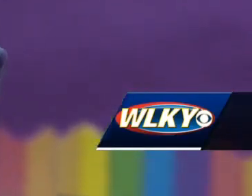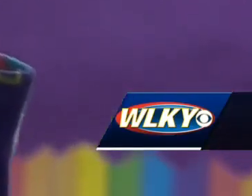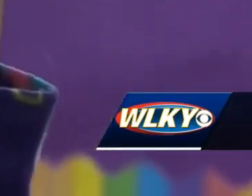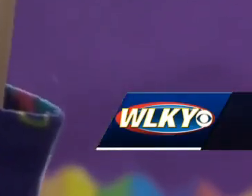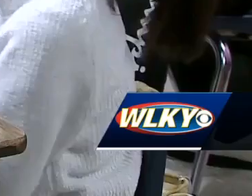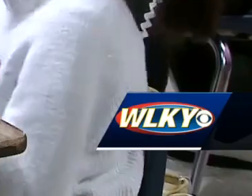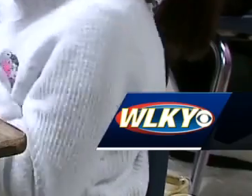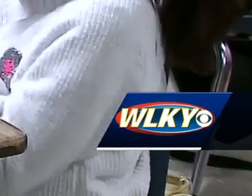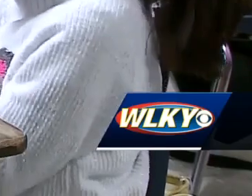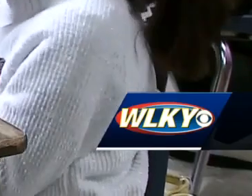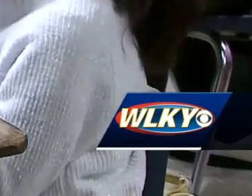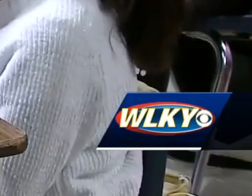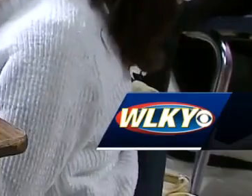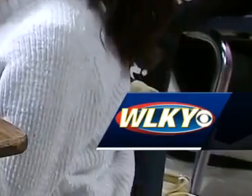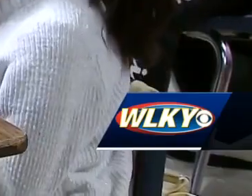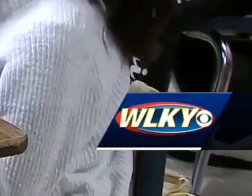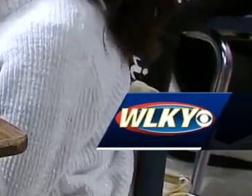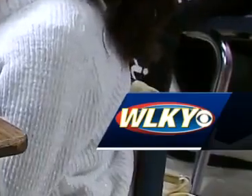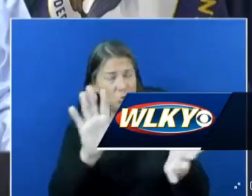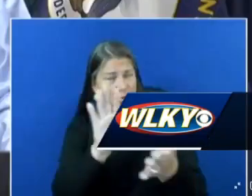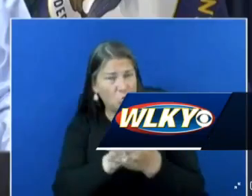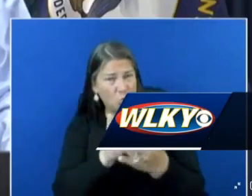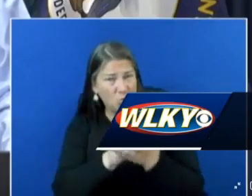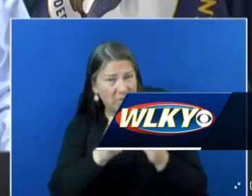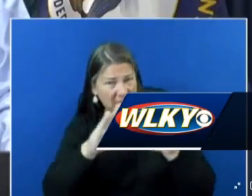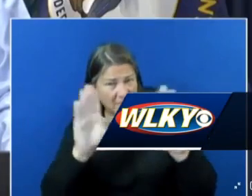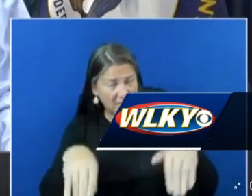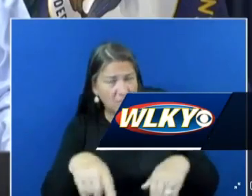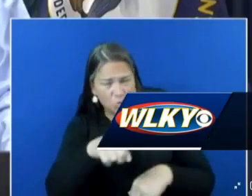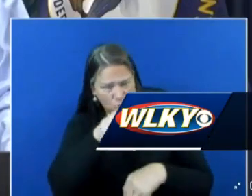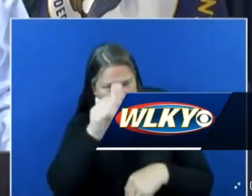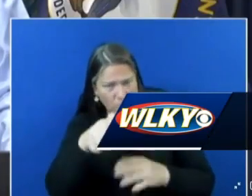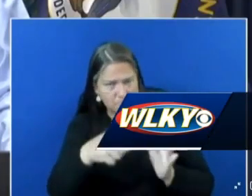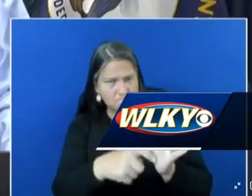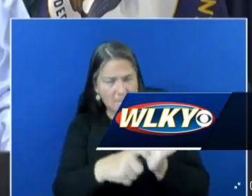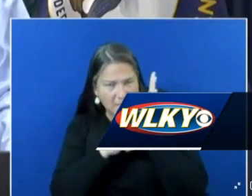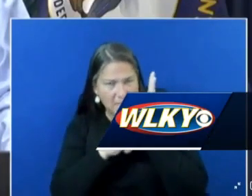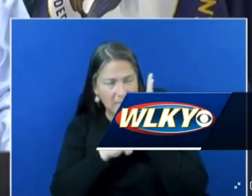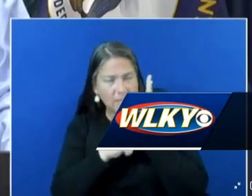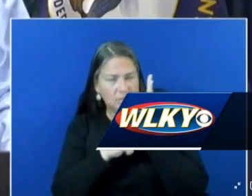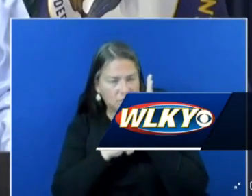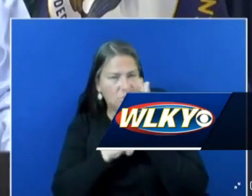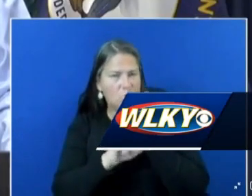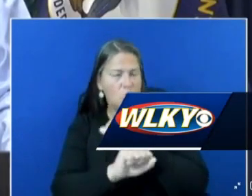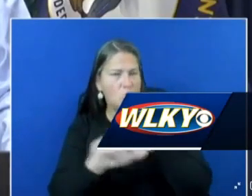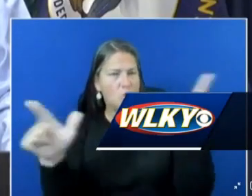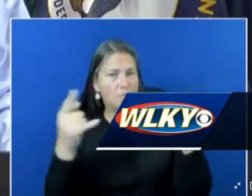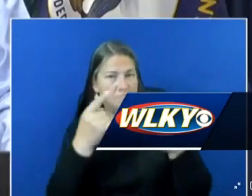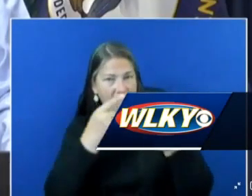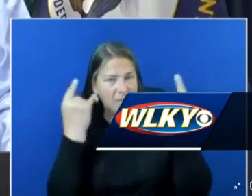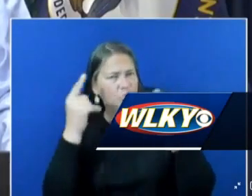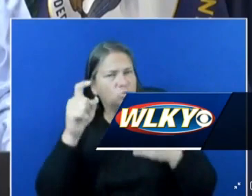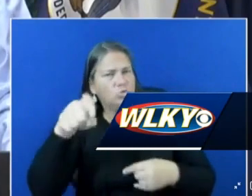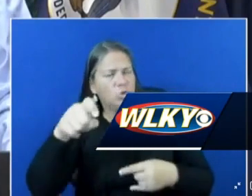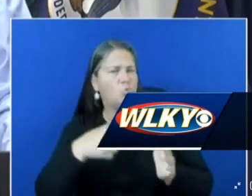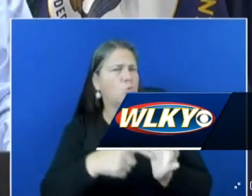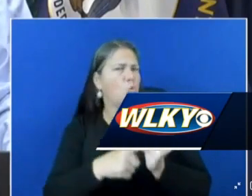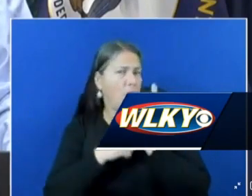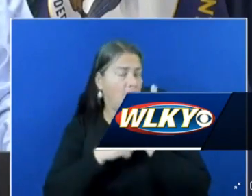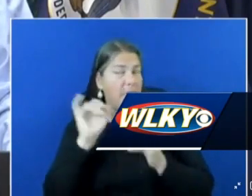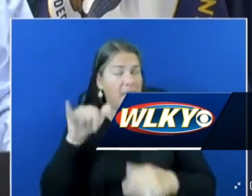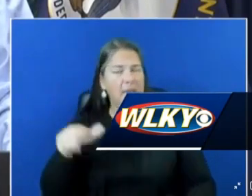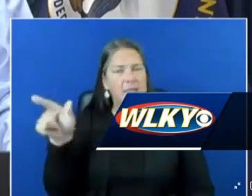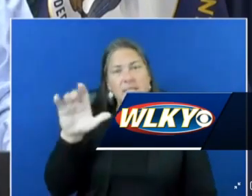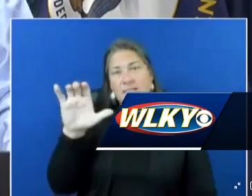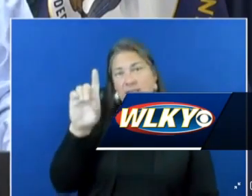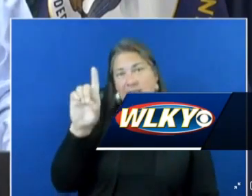students return. School systems should mandate universal masking, should require it. That's what the CDC, the federal